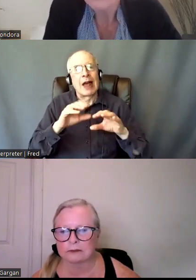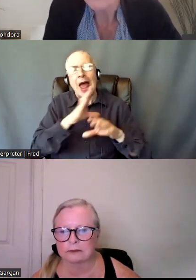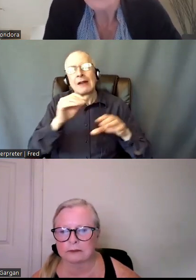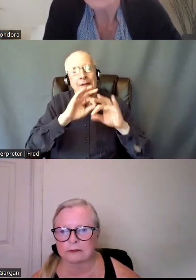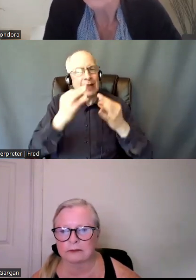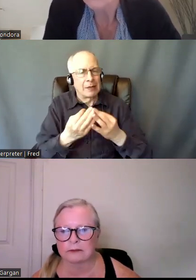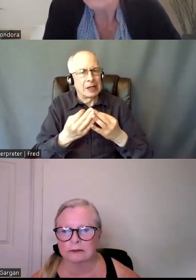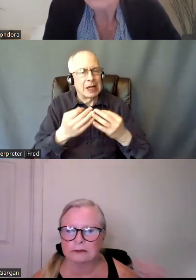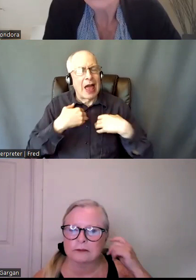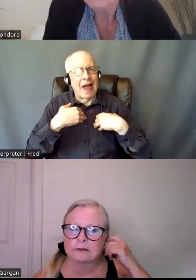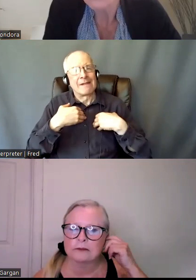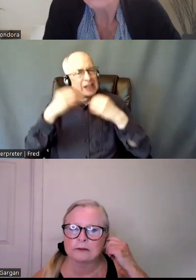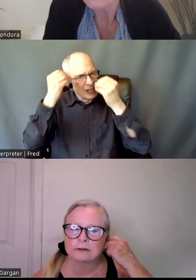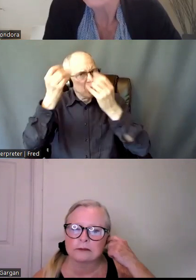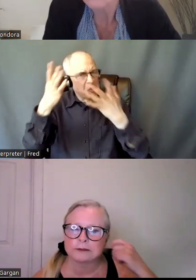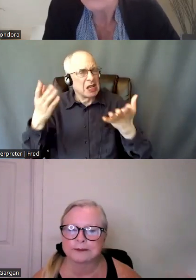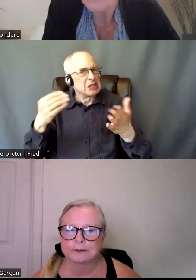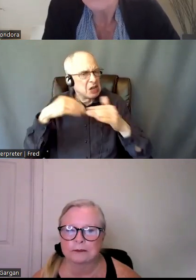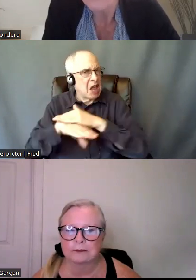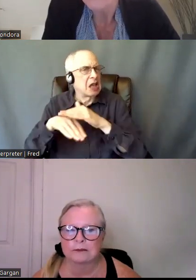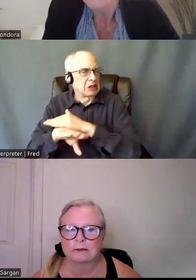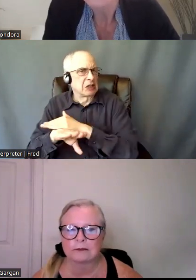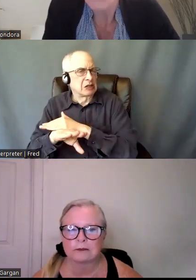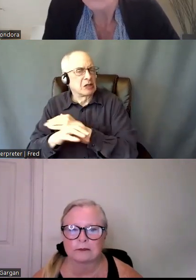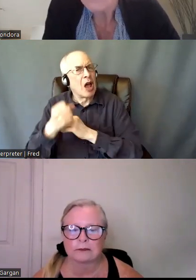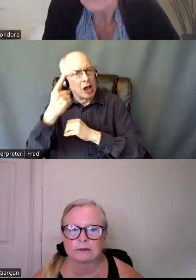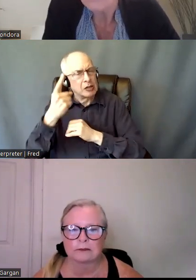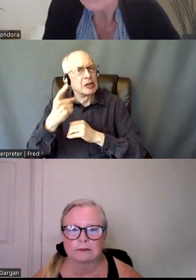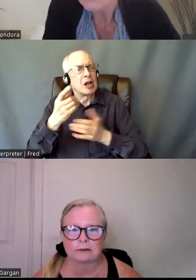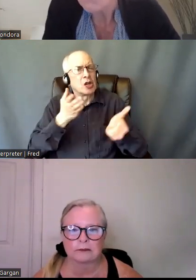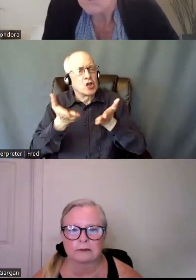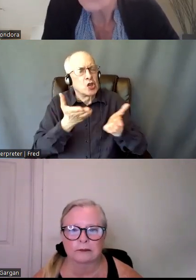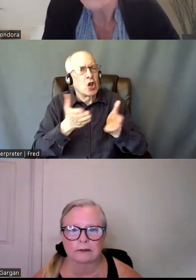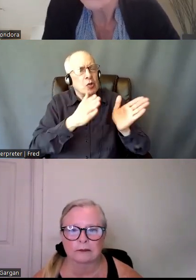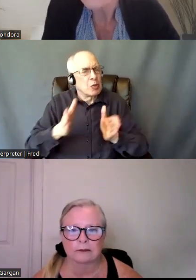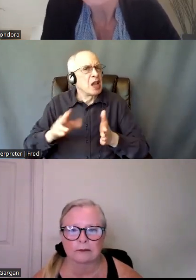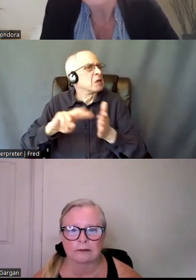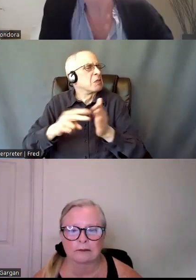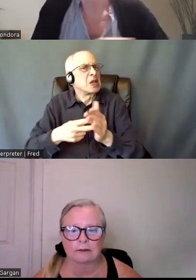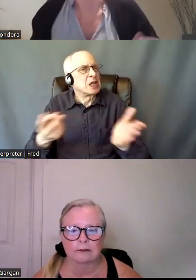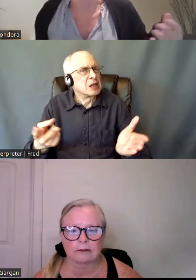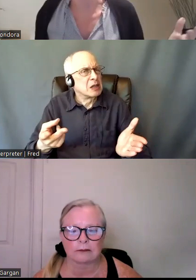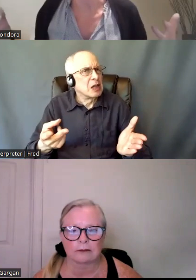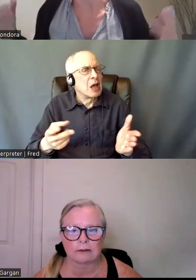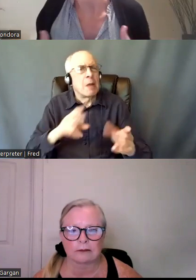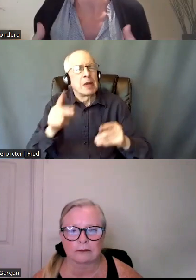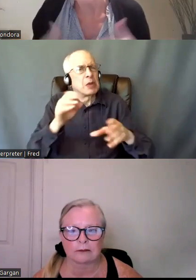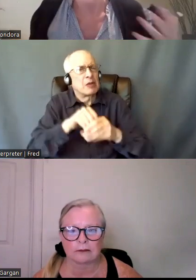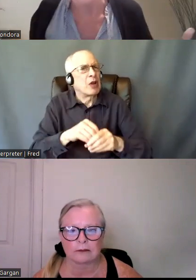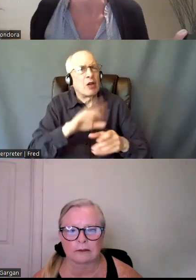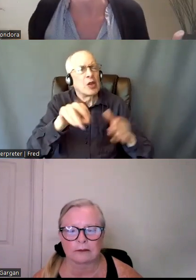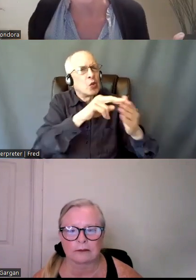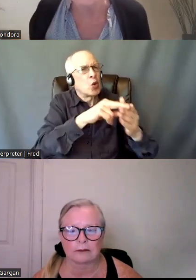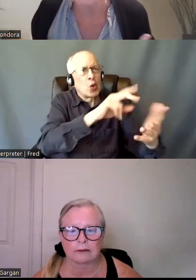to information, understanding what service planning is all about. What are the roles of the people who are involved? What are my rights